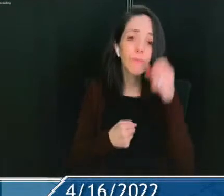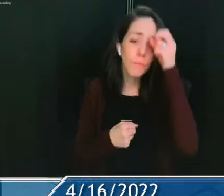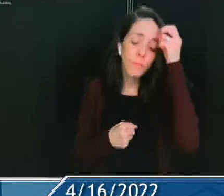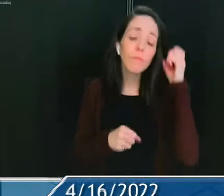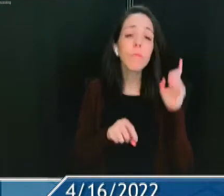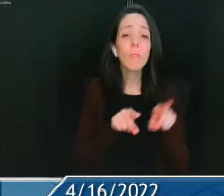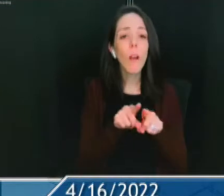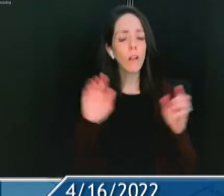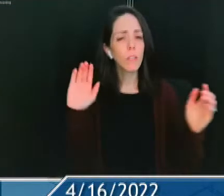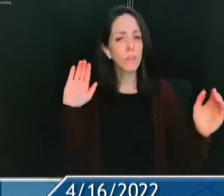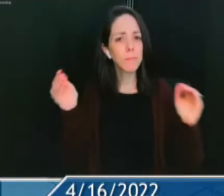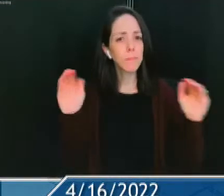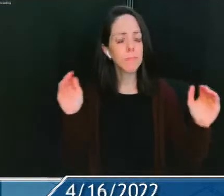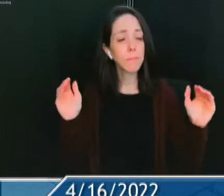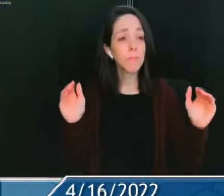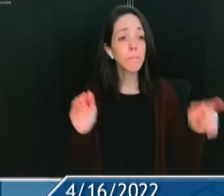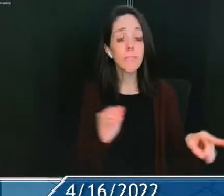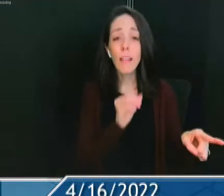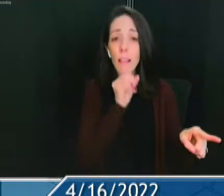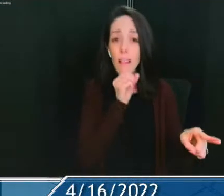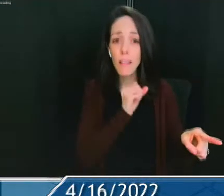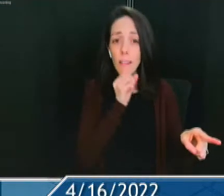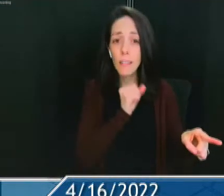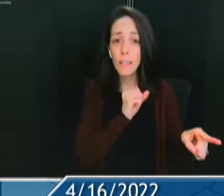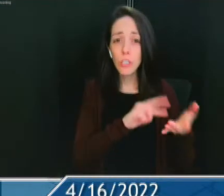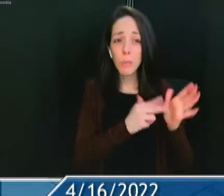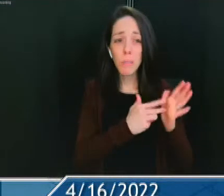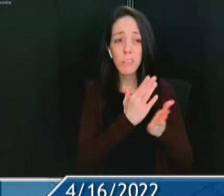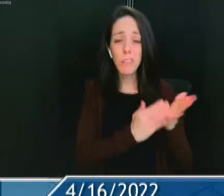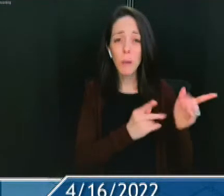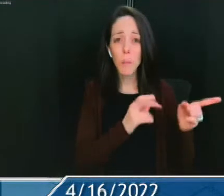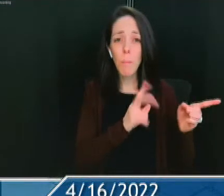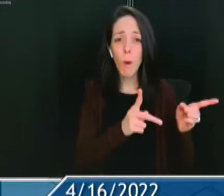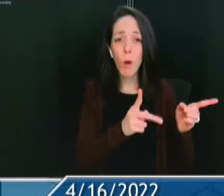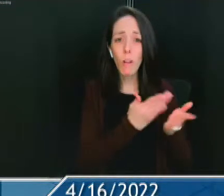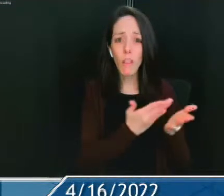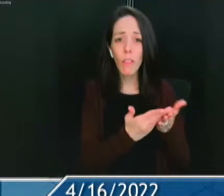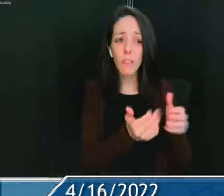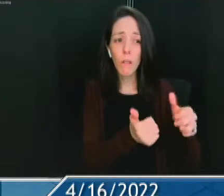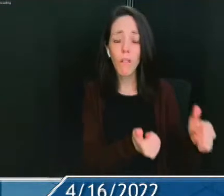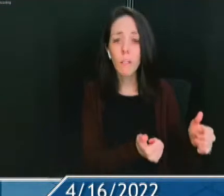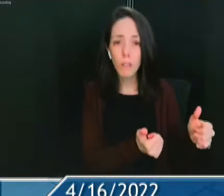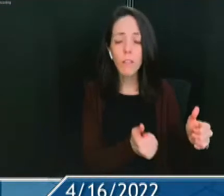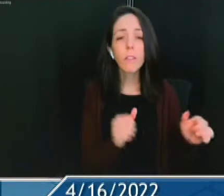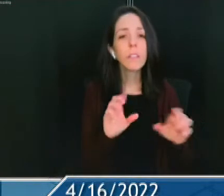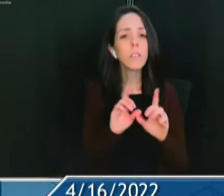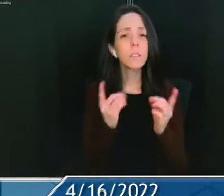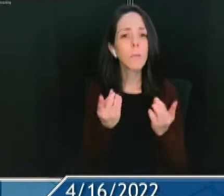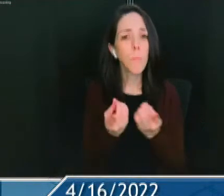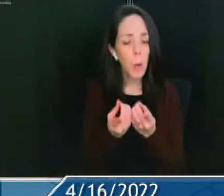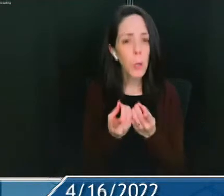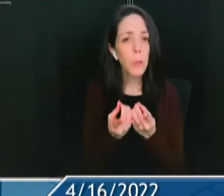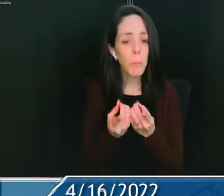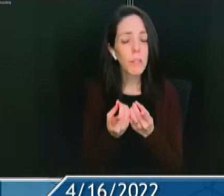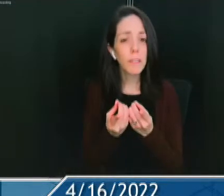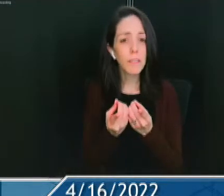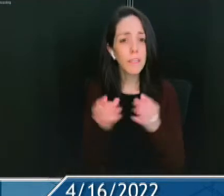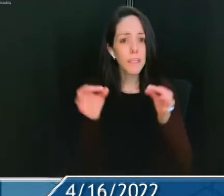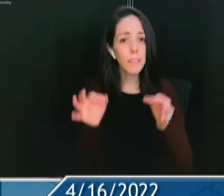the maintenance of aging park assets, the Bureau has made full funding of maintenance at new parks